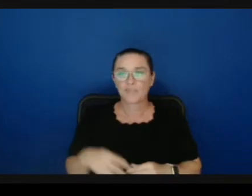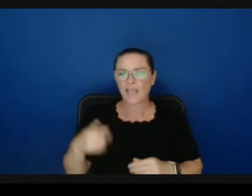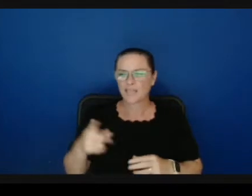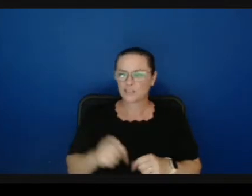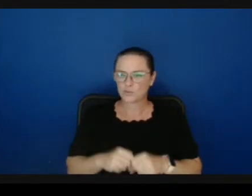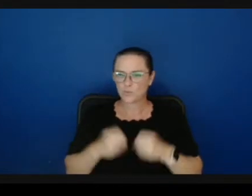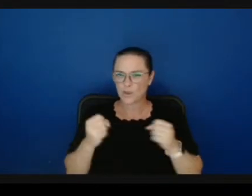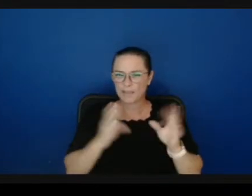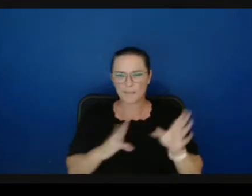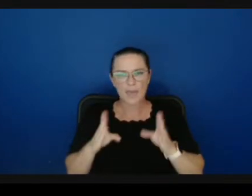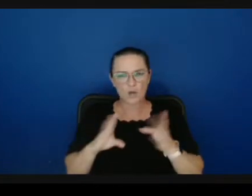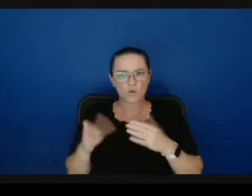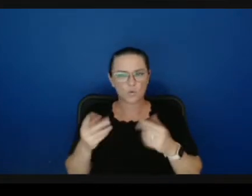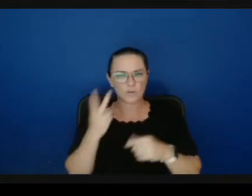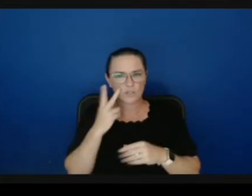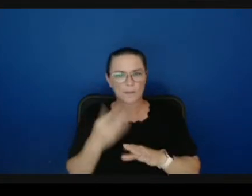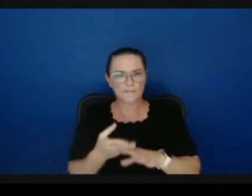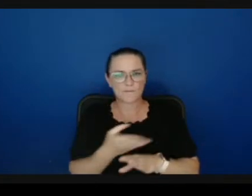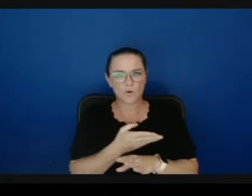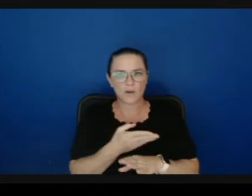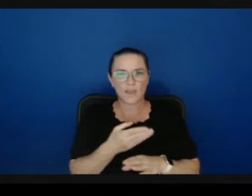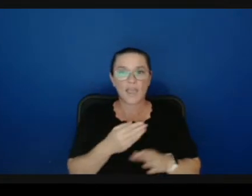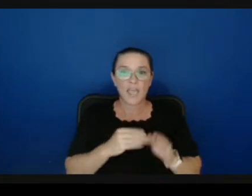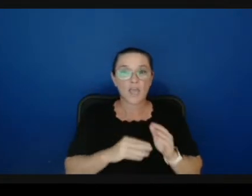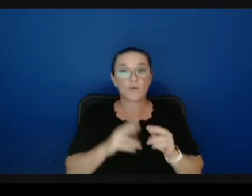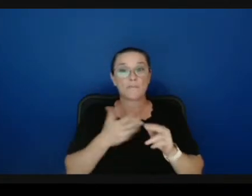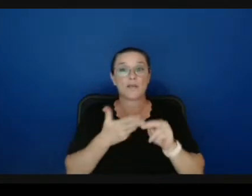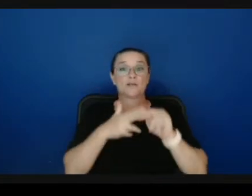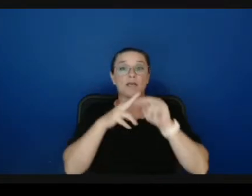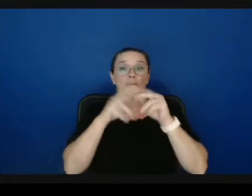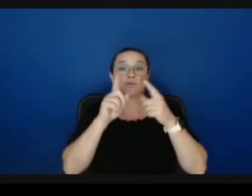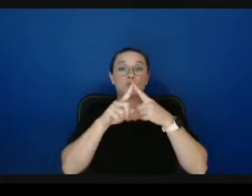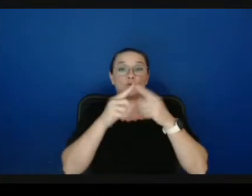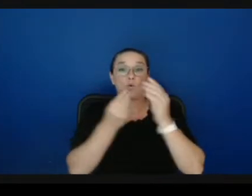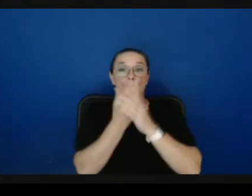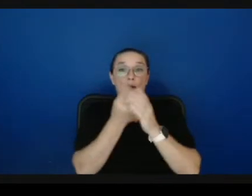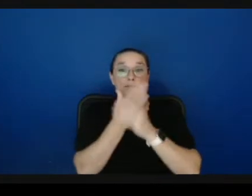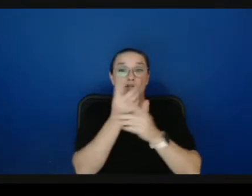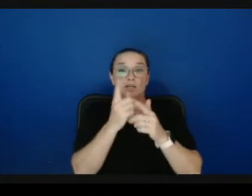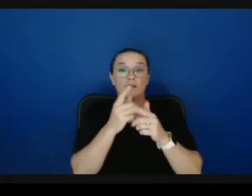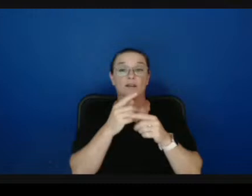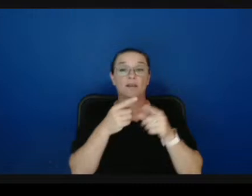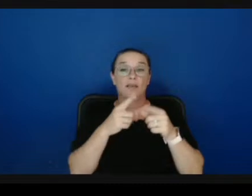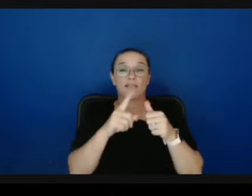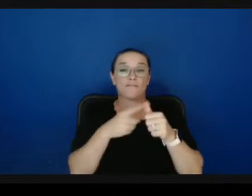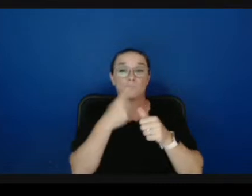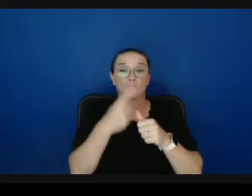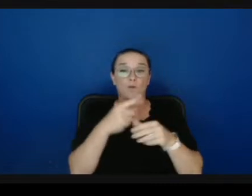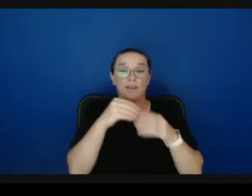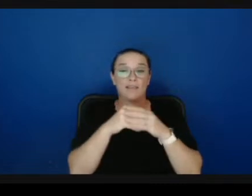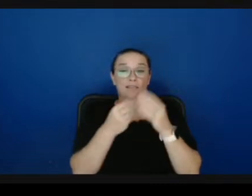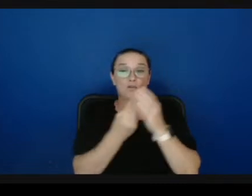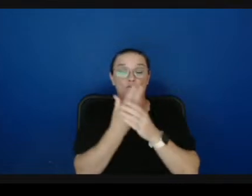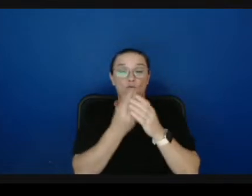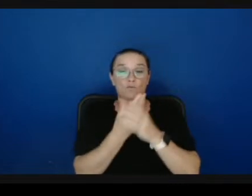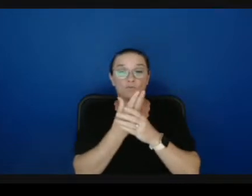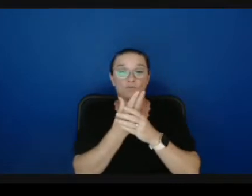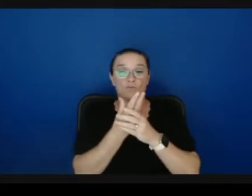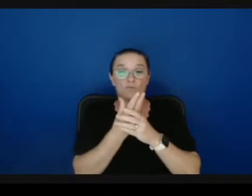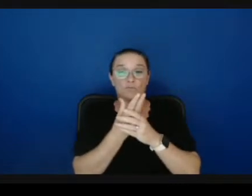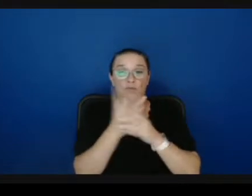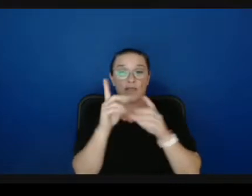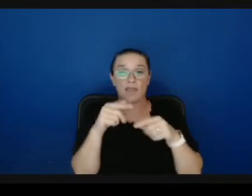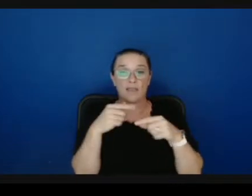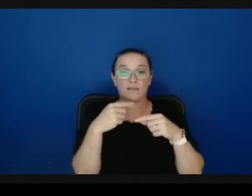previously, where we saw here was the buildup to the December 2020 eruption and the first eruption in the summit following a 2018 collapse. And then it built up